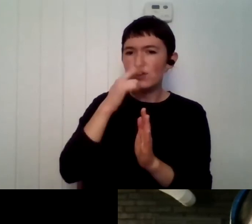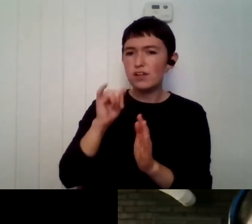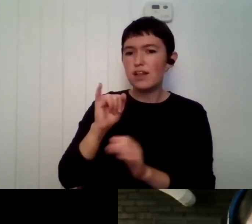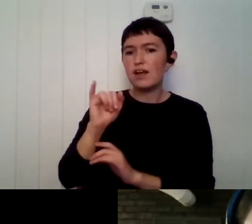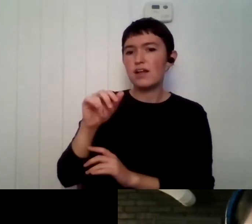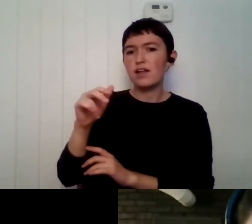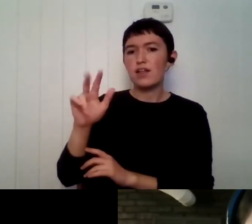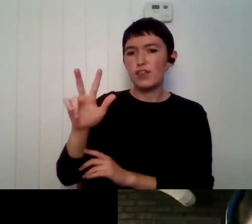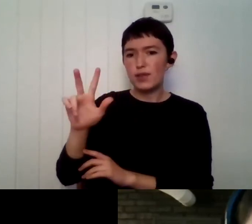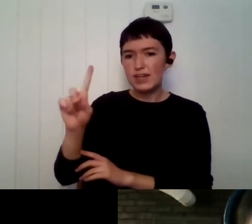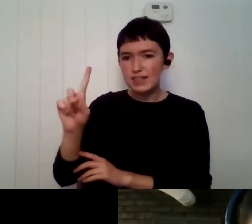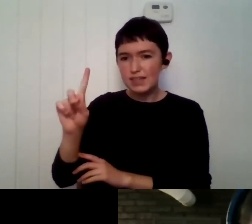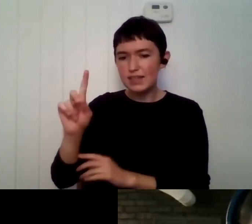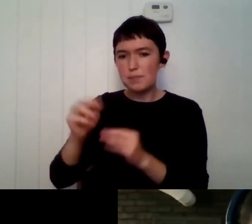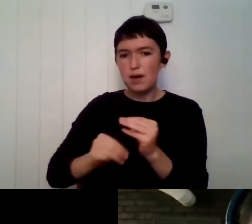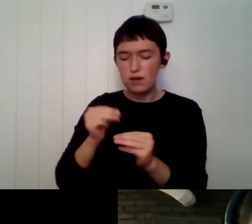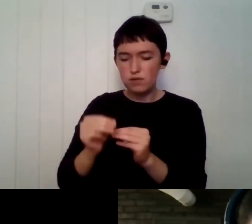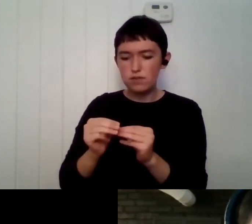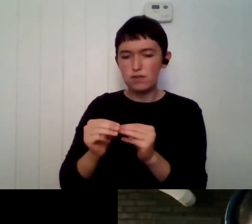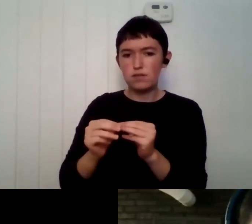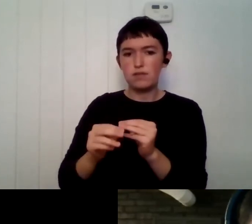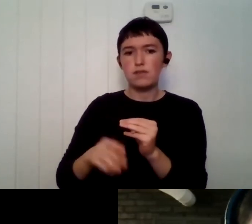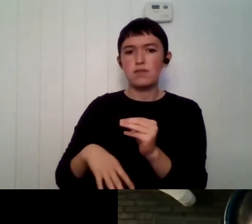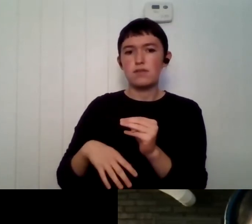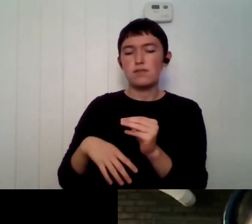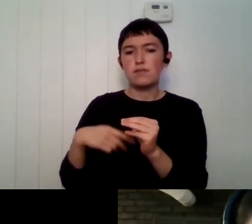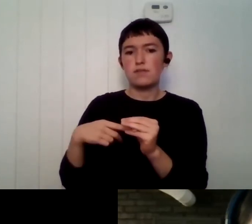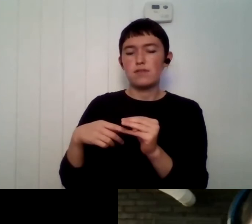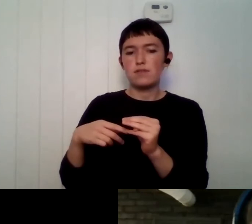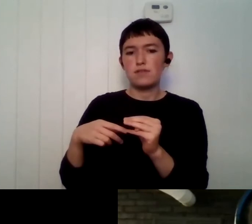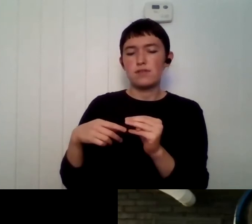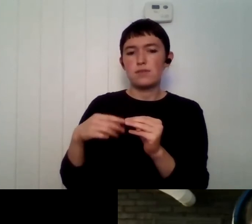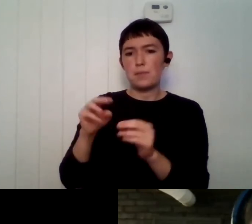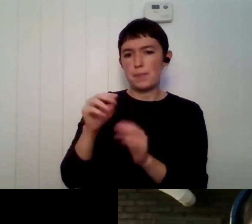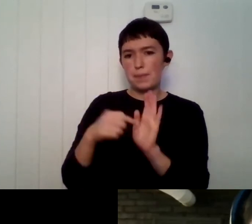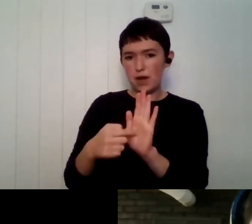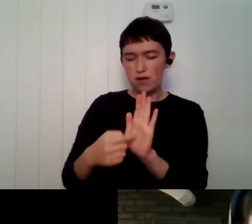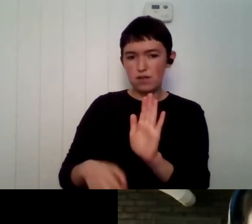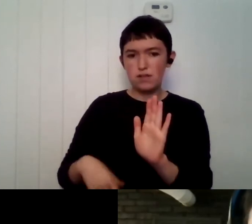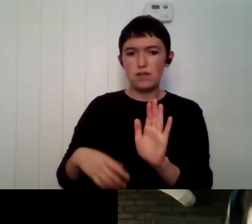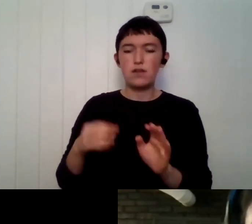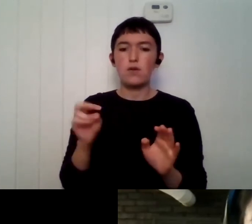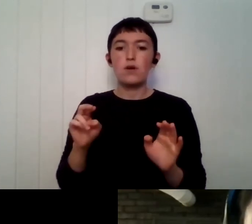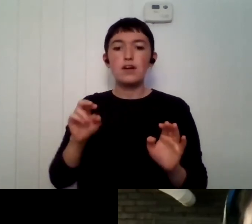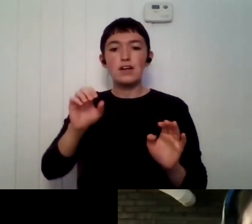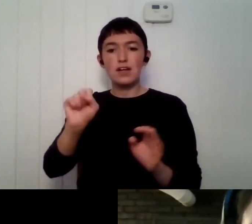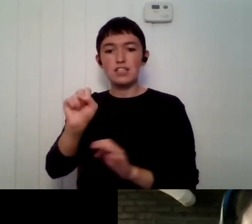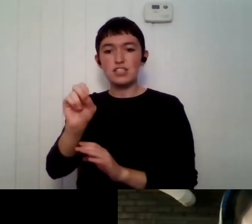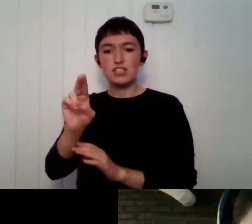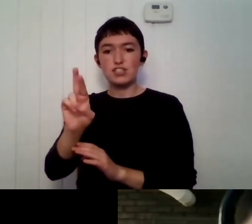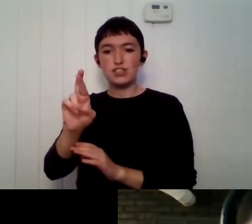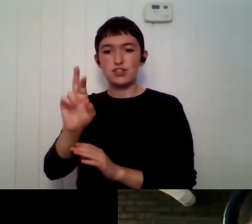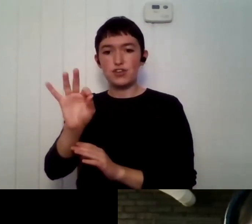of molecules and 3D molecules of either like the surface of a cell, like super, super blown up. So you see every one of those